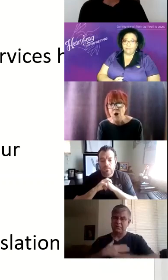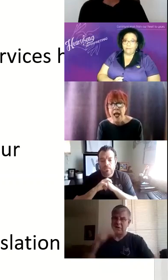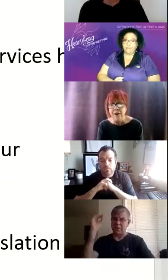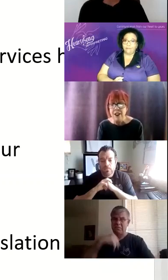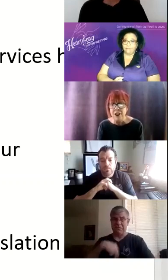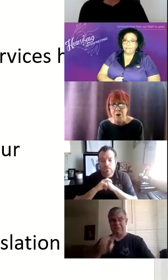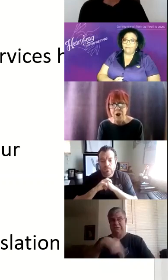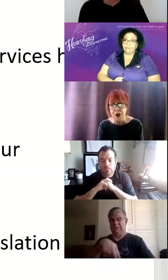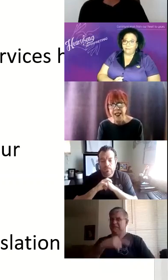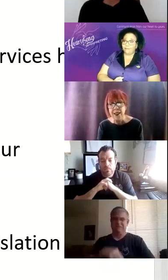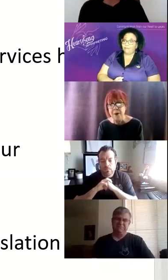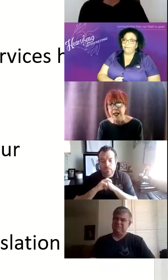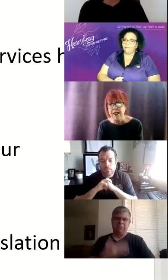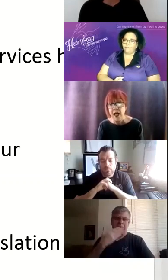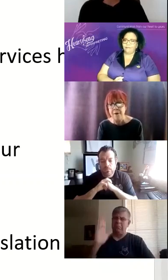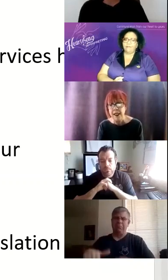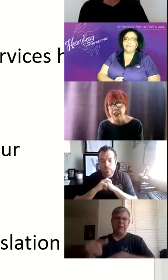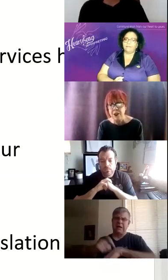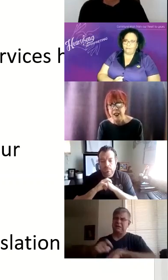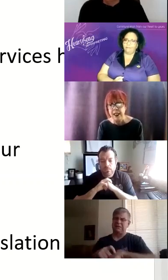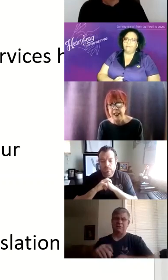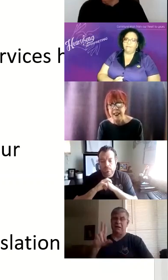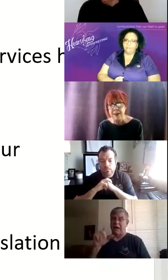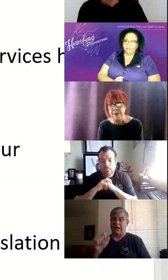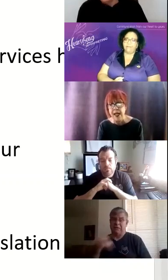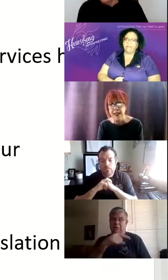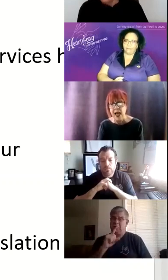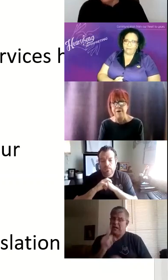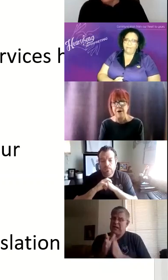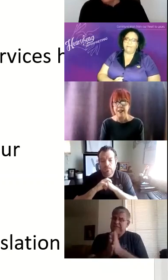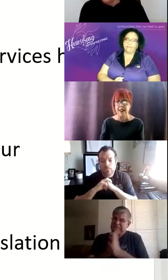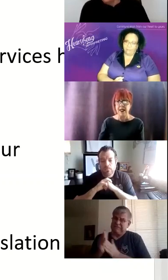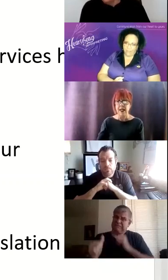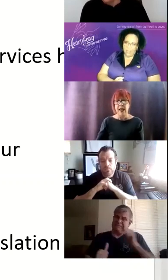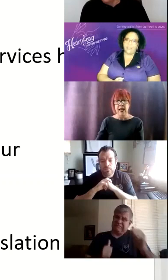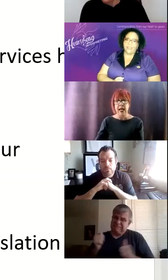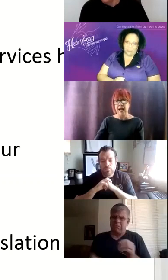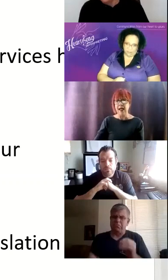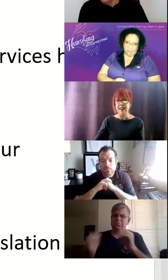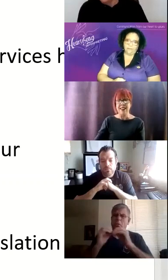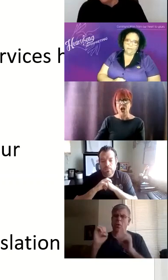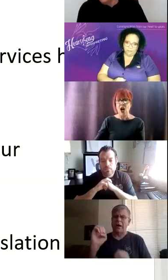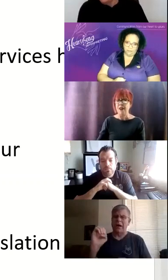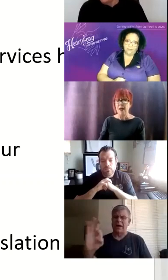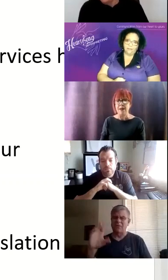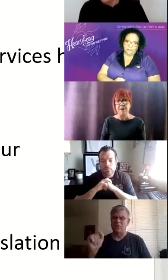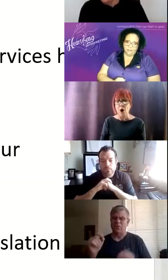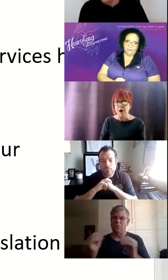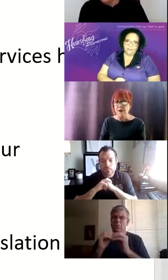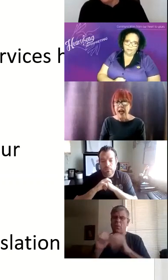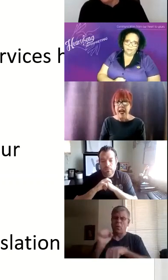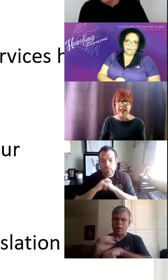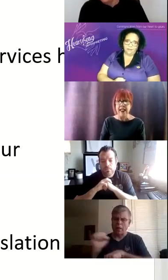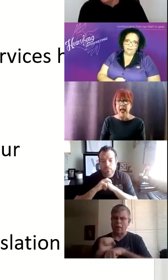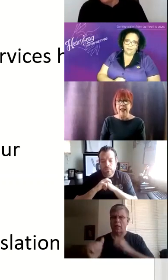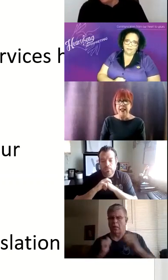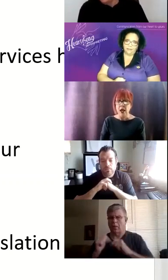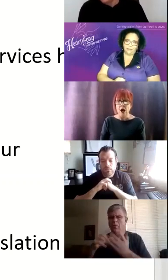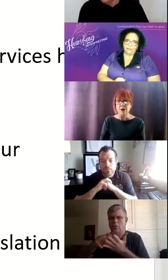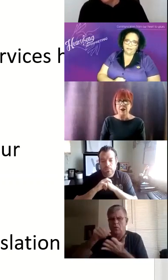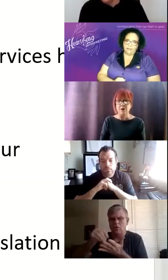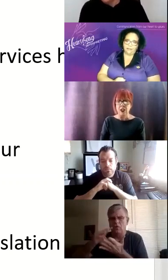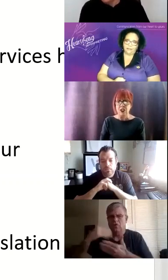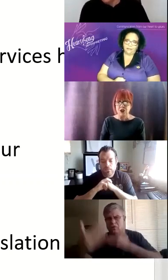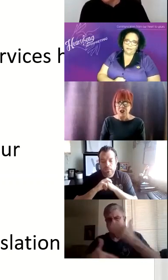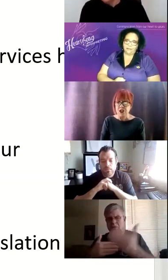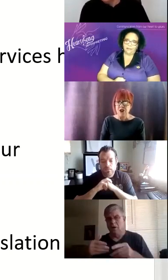I don't have an interpreter. It's a bad time. It just really is. It's a bad time for us. It's hard for them to be motivated, you know,